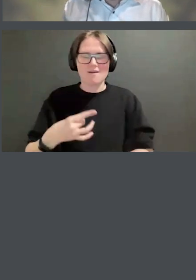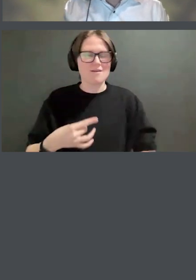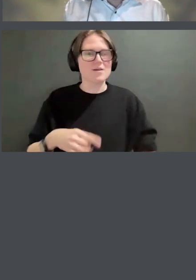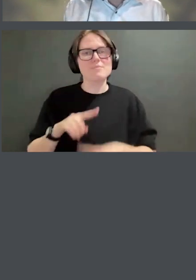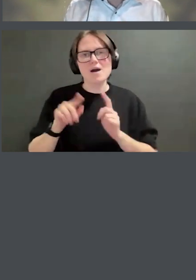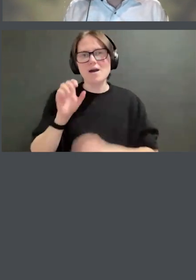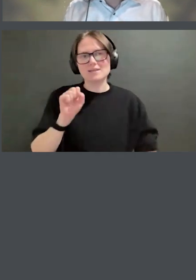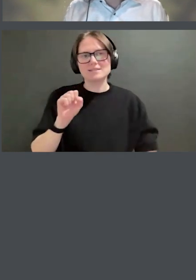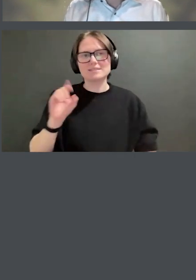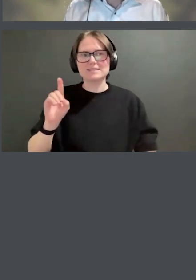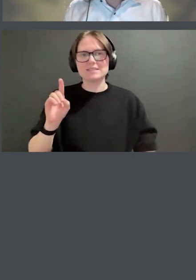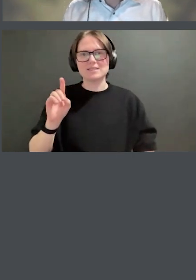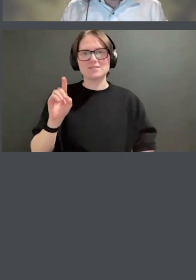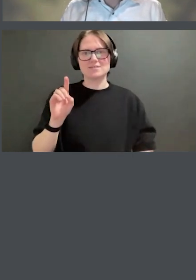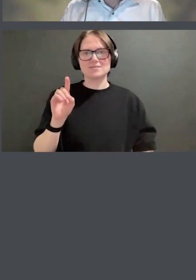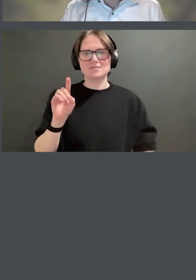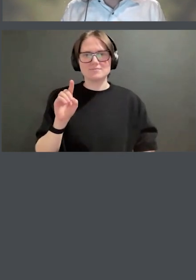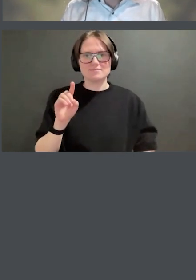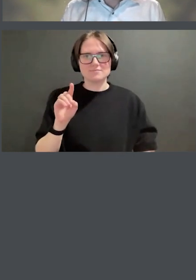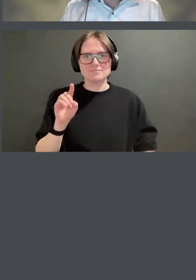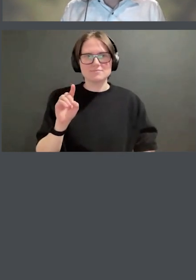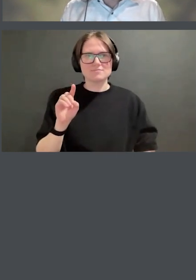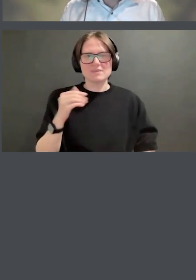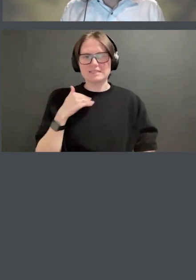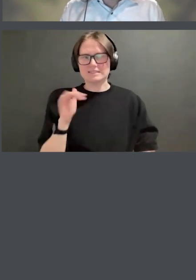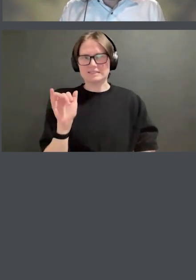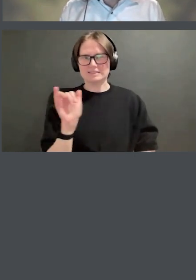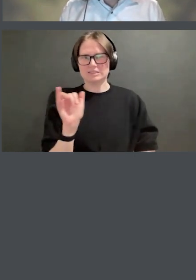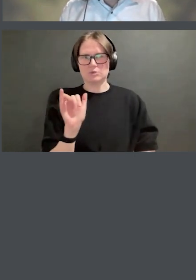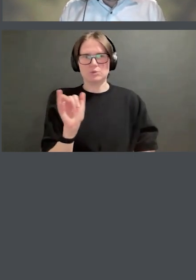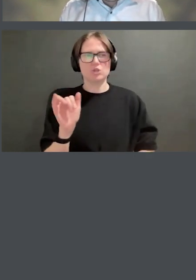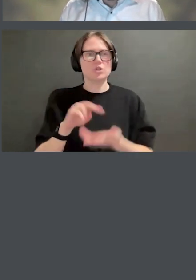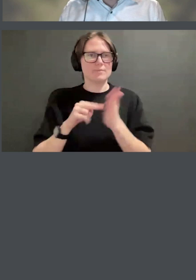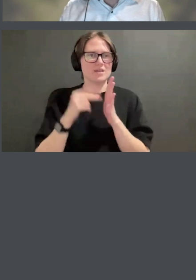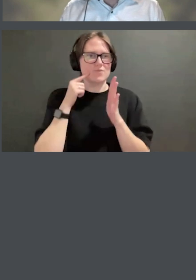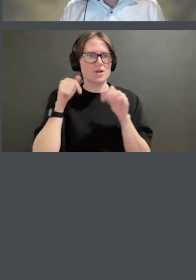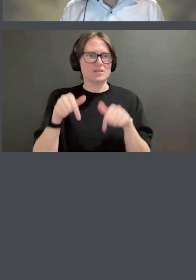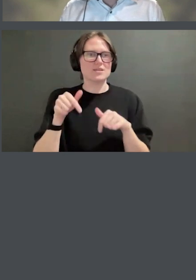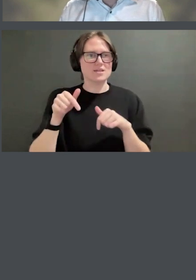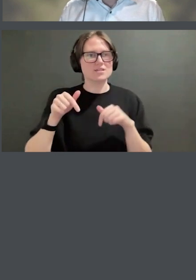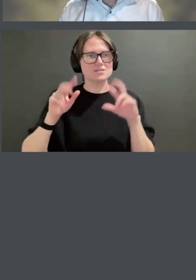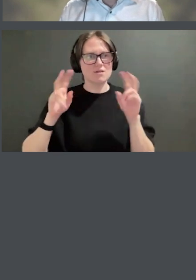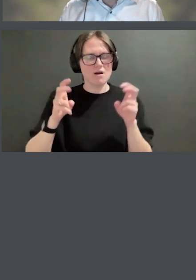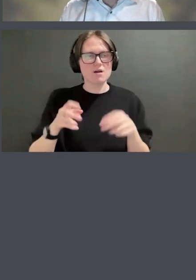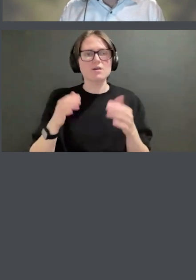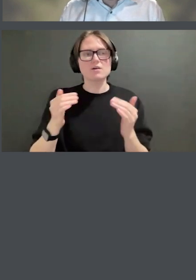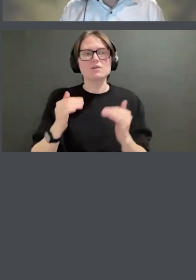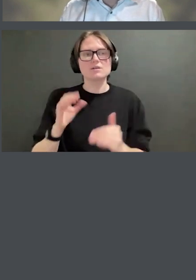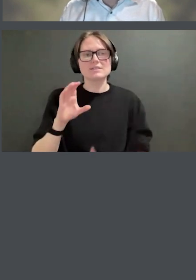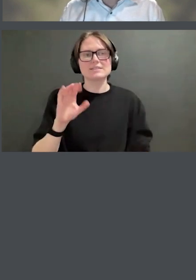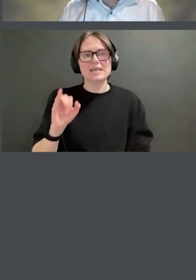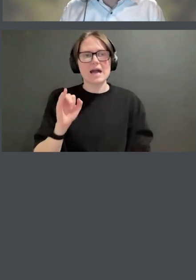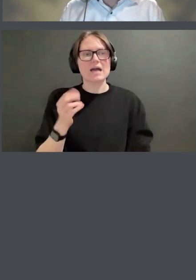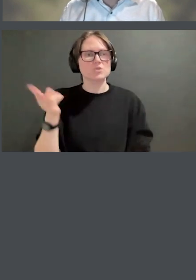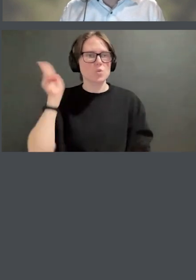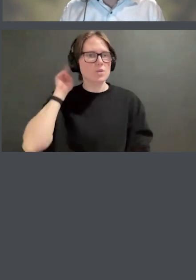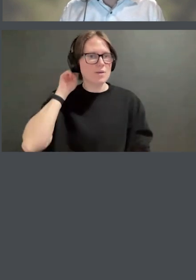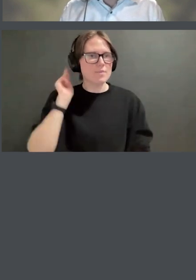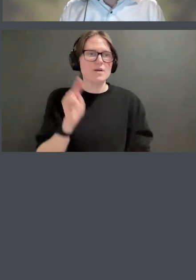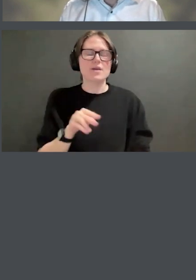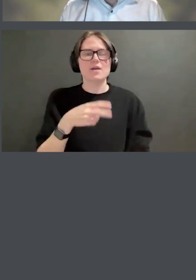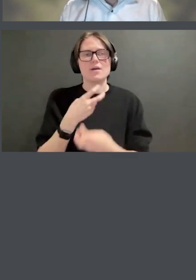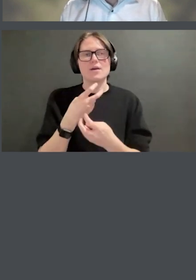SSD it has the similar meaning in this talk. CI is cochlear implant, and BCSP is bone conduction sound